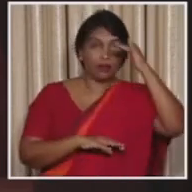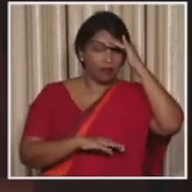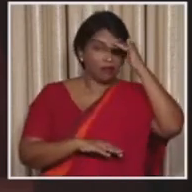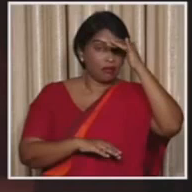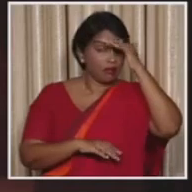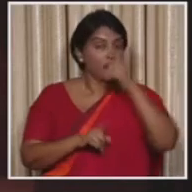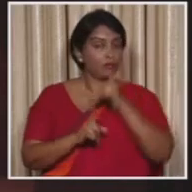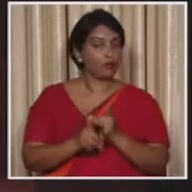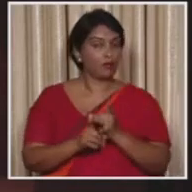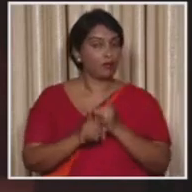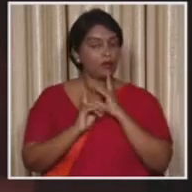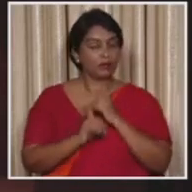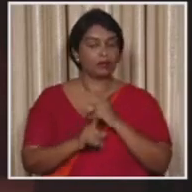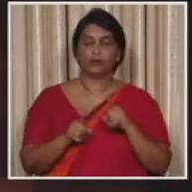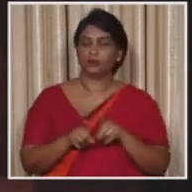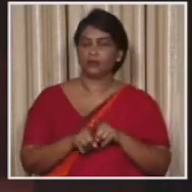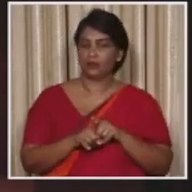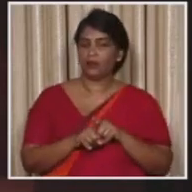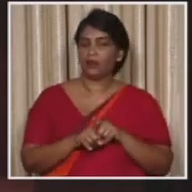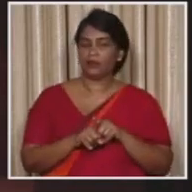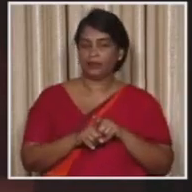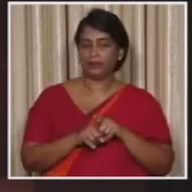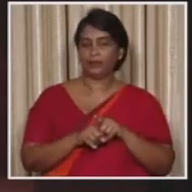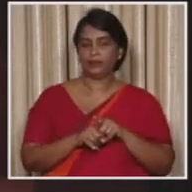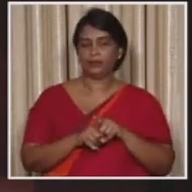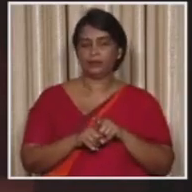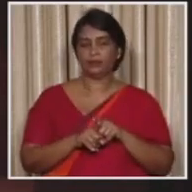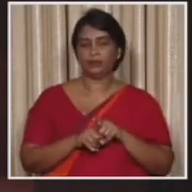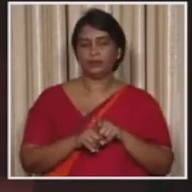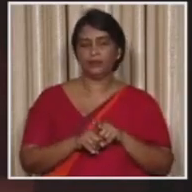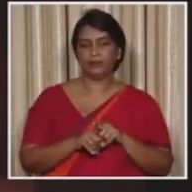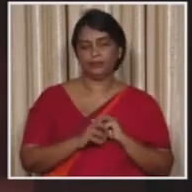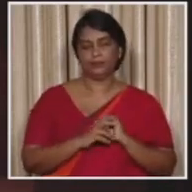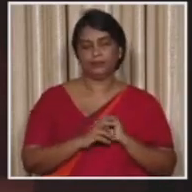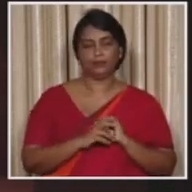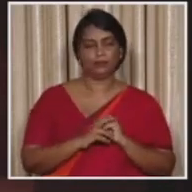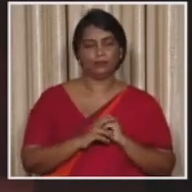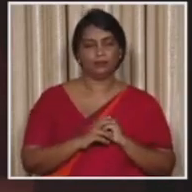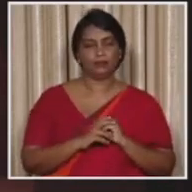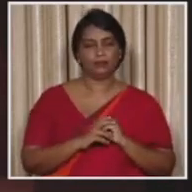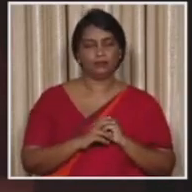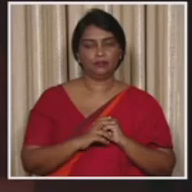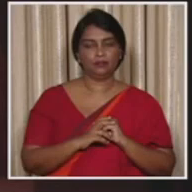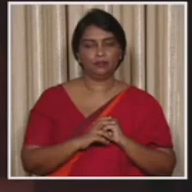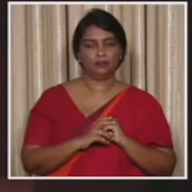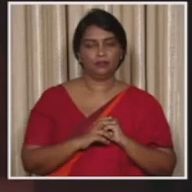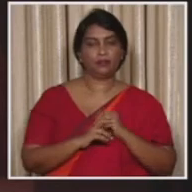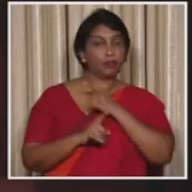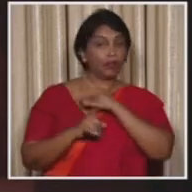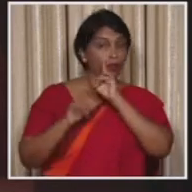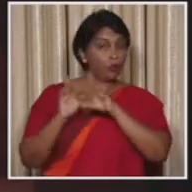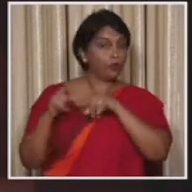theoreticians, economists. Rather, it's an appreciation of all the